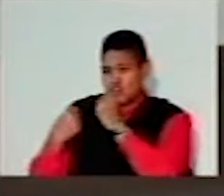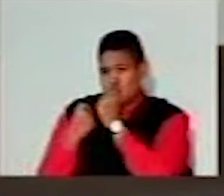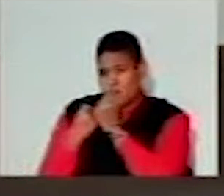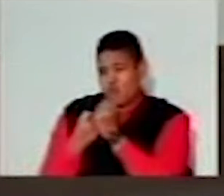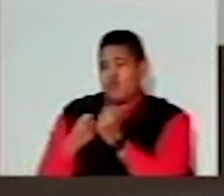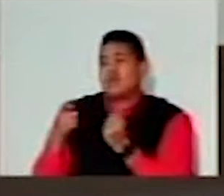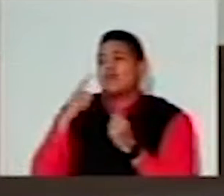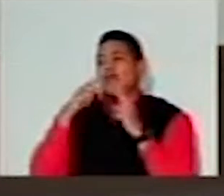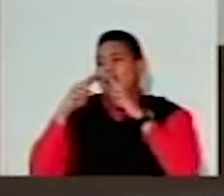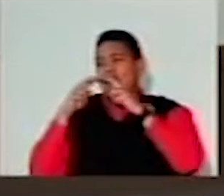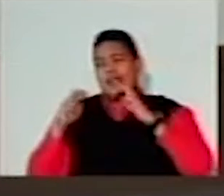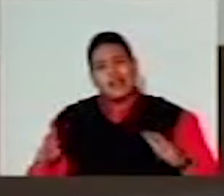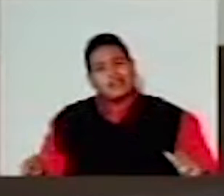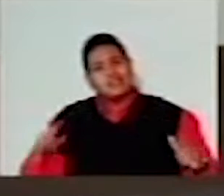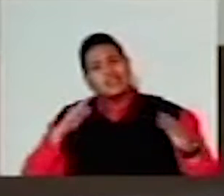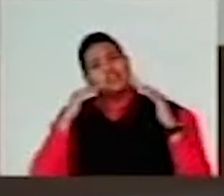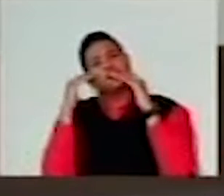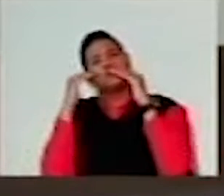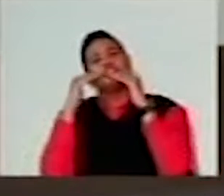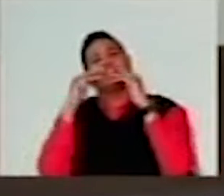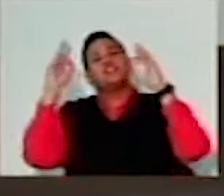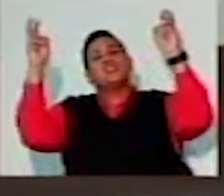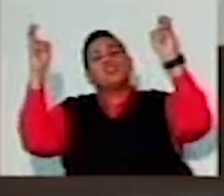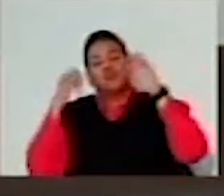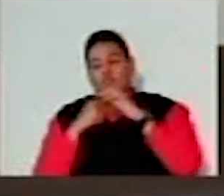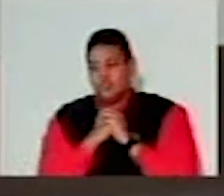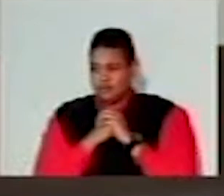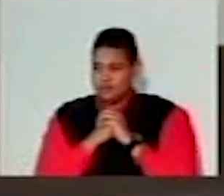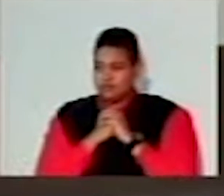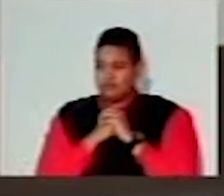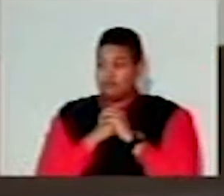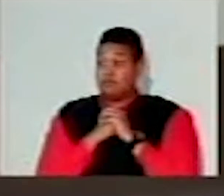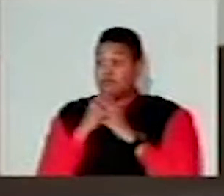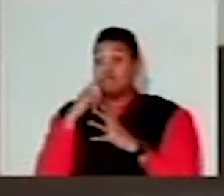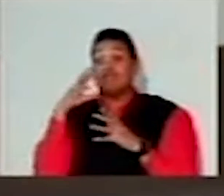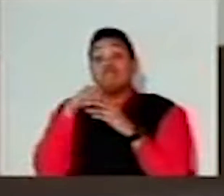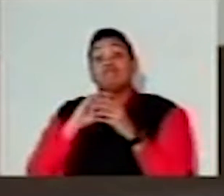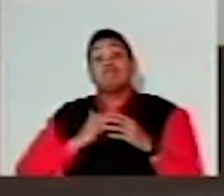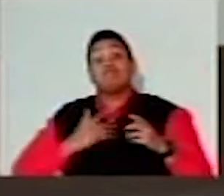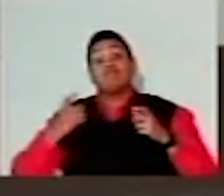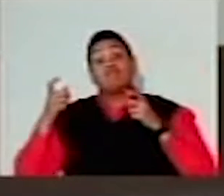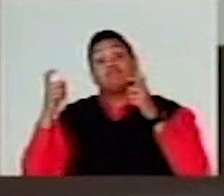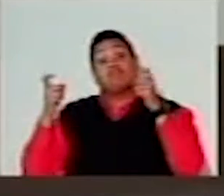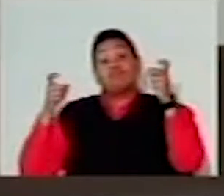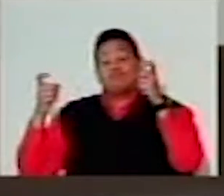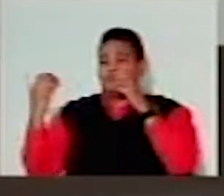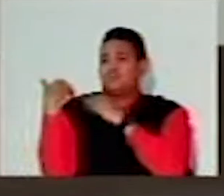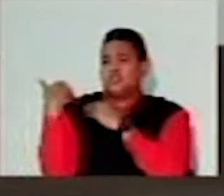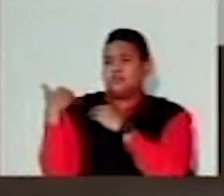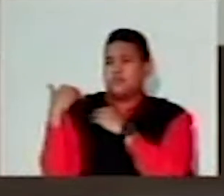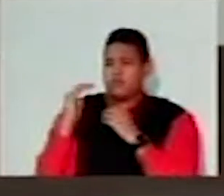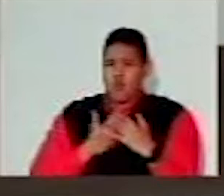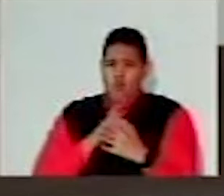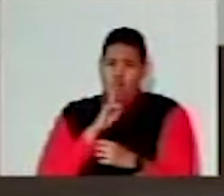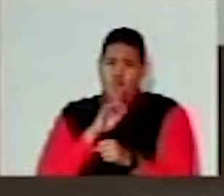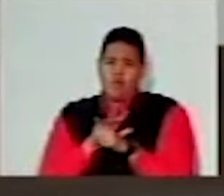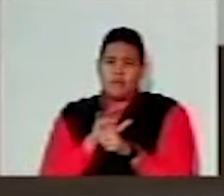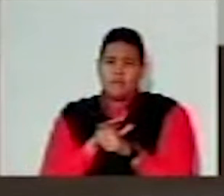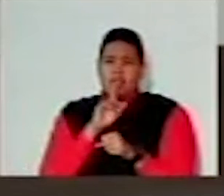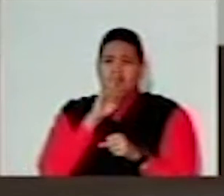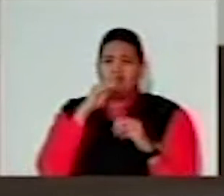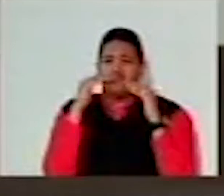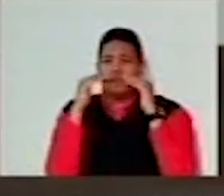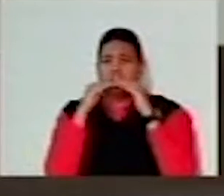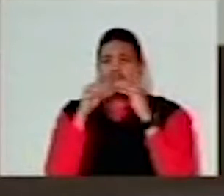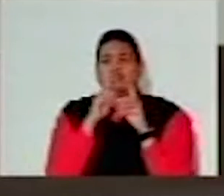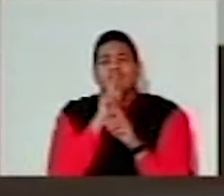and analysis on justice issues. As part of our mandate, Mr. Speaker, our commitment to justice